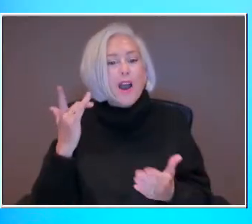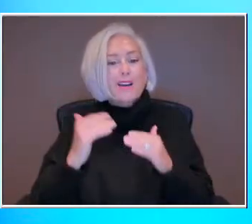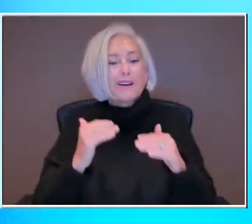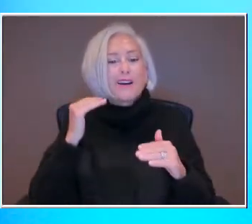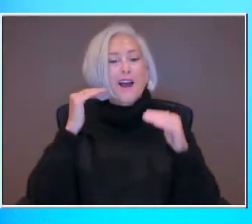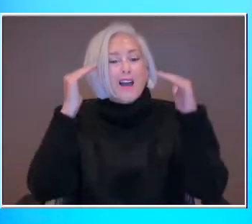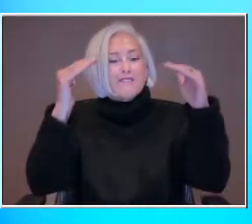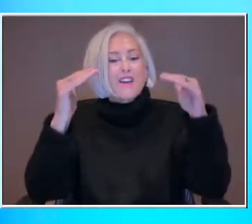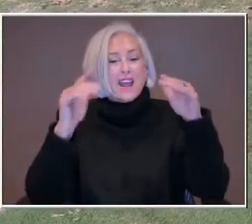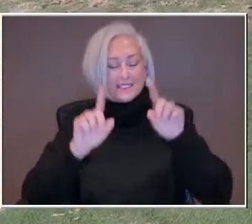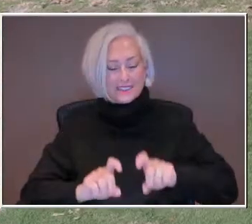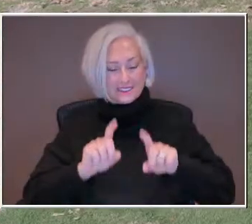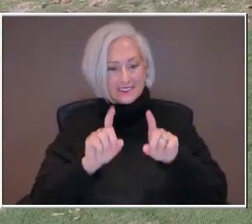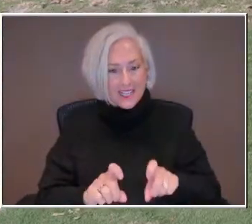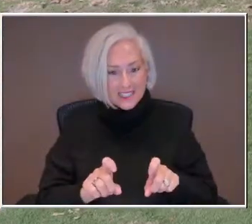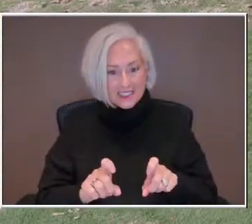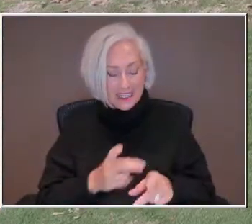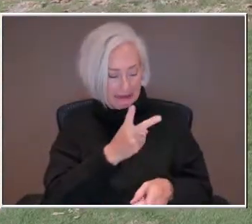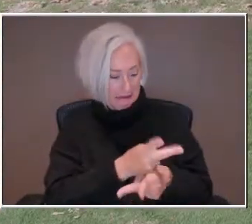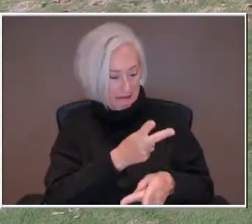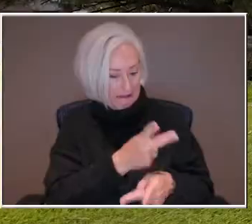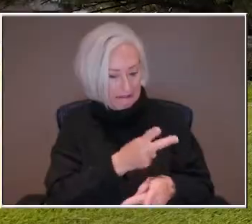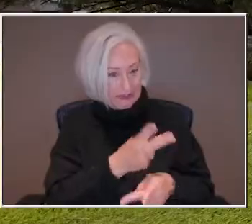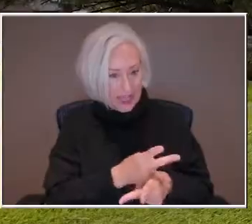Kansas Cancer Center.